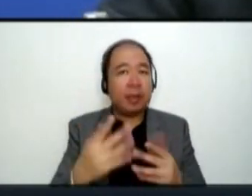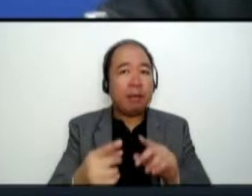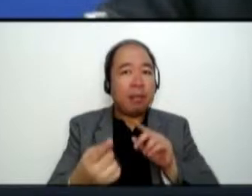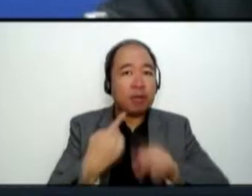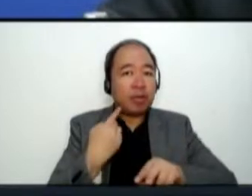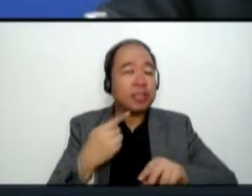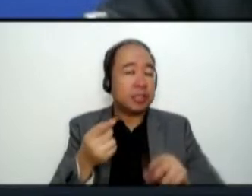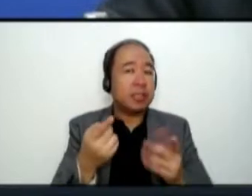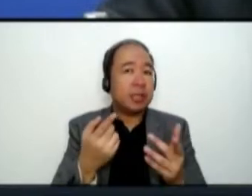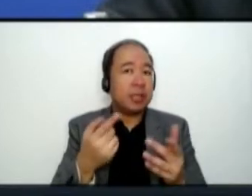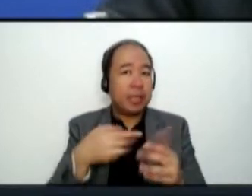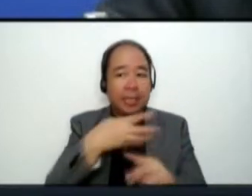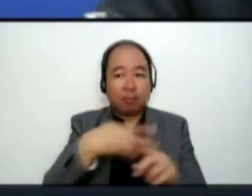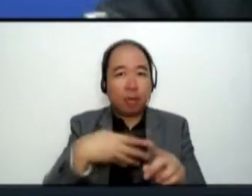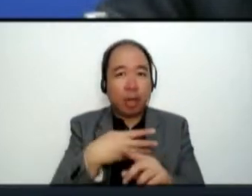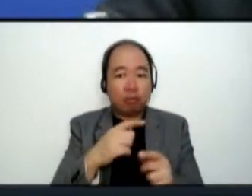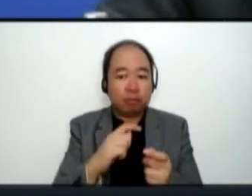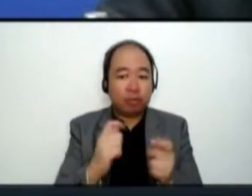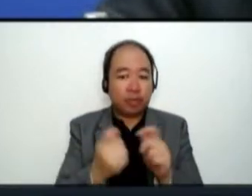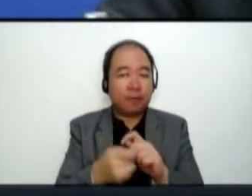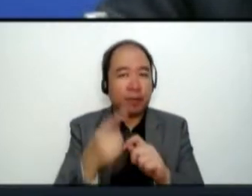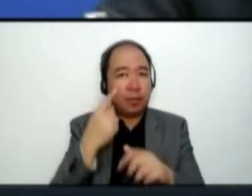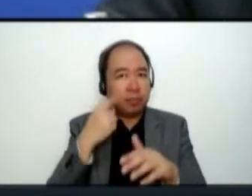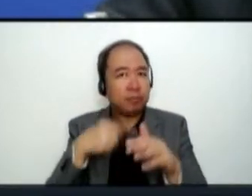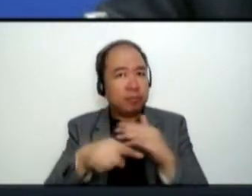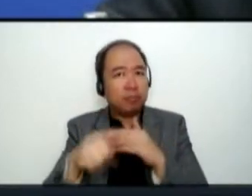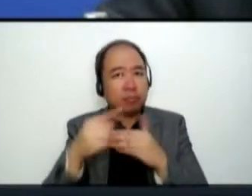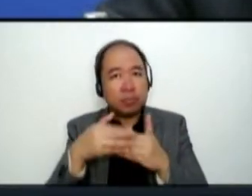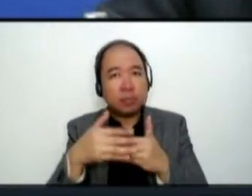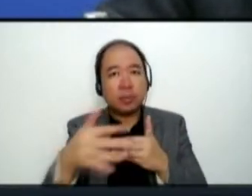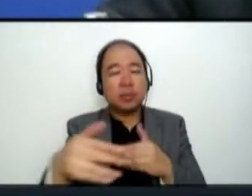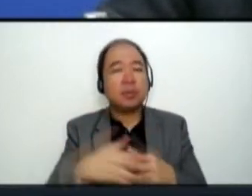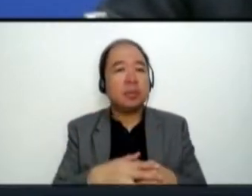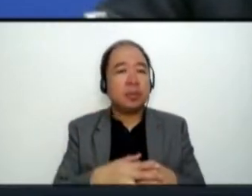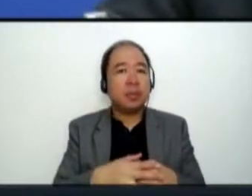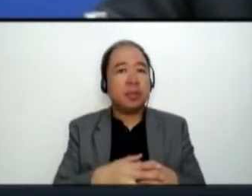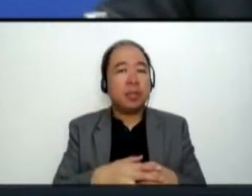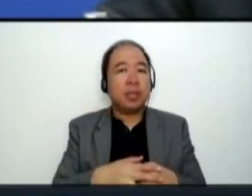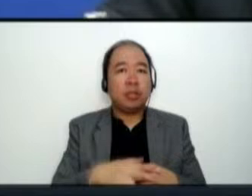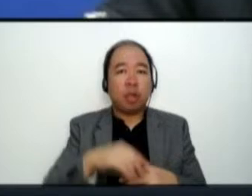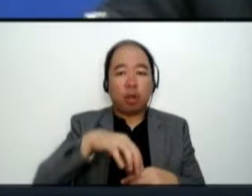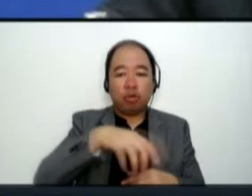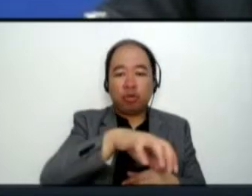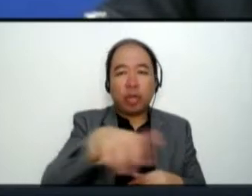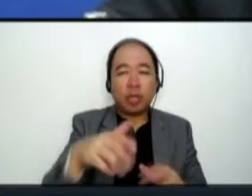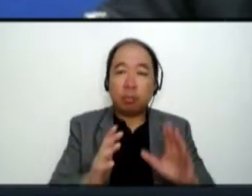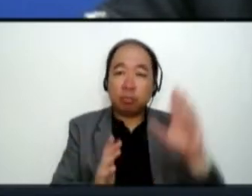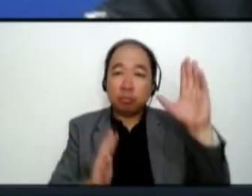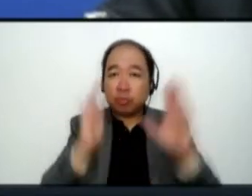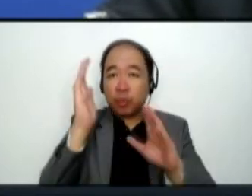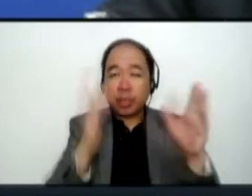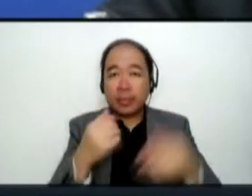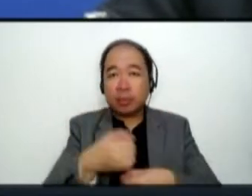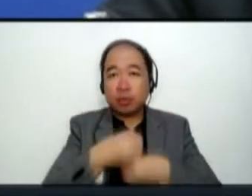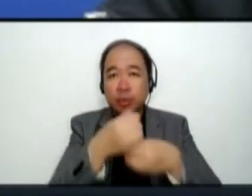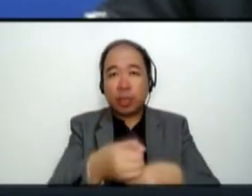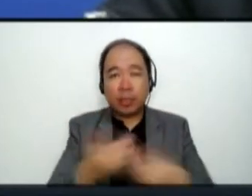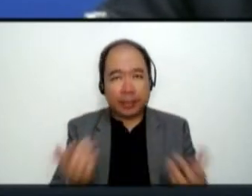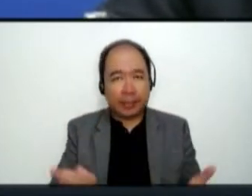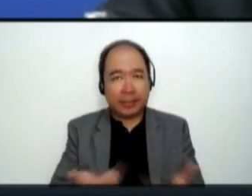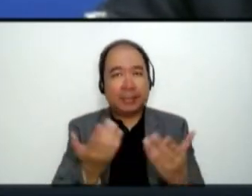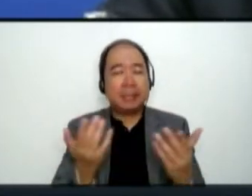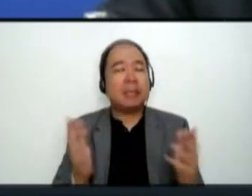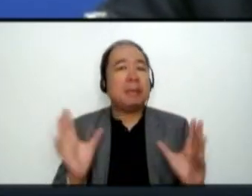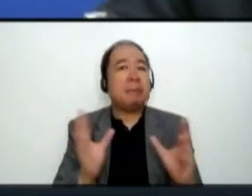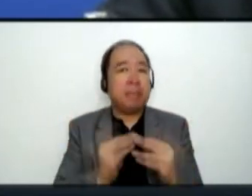shift in a forward-looking way. The country intervention from delegations of this session highlighted